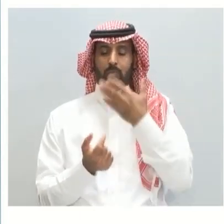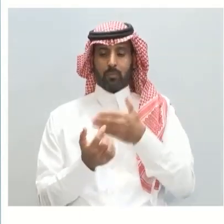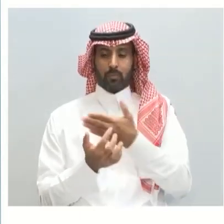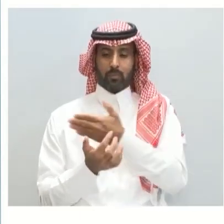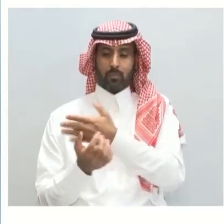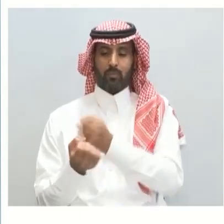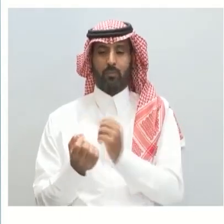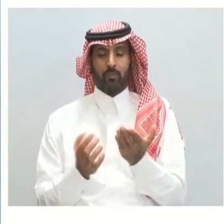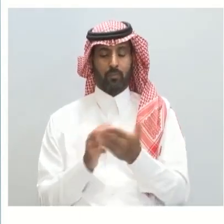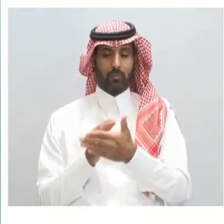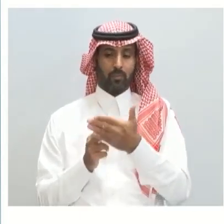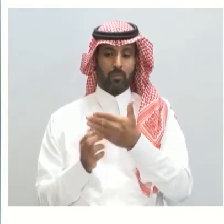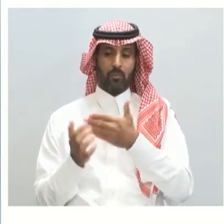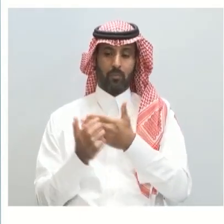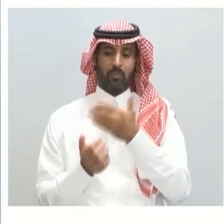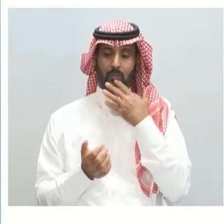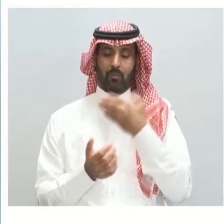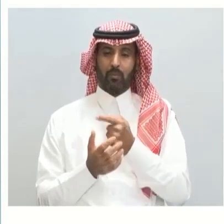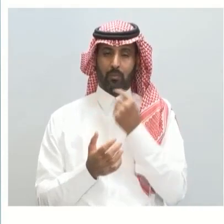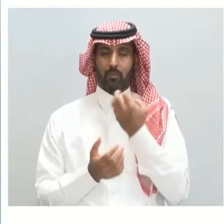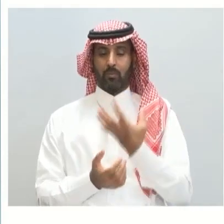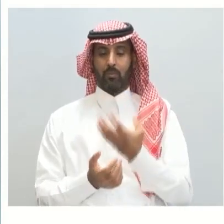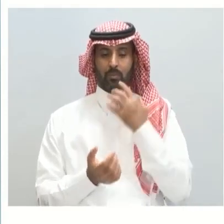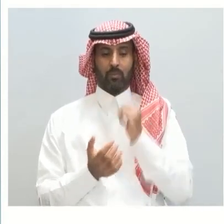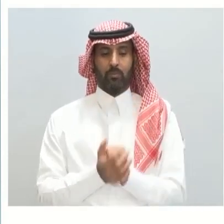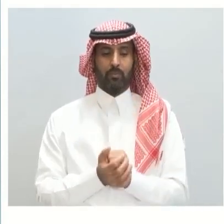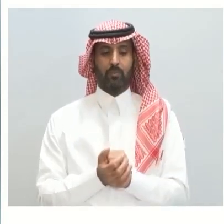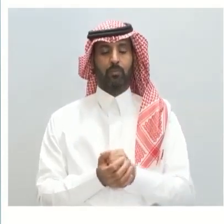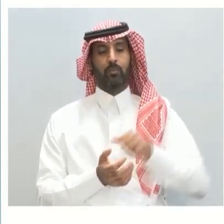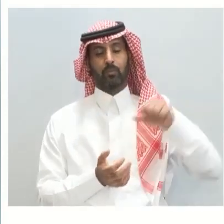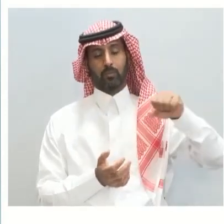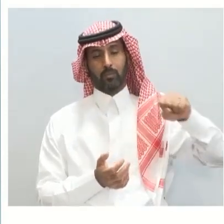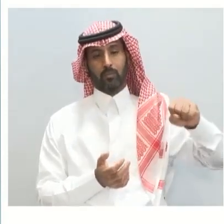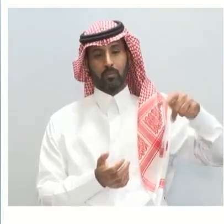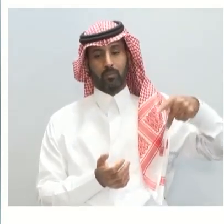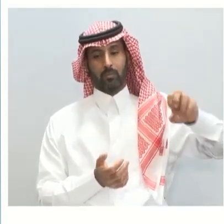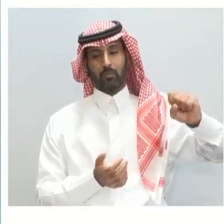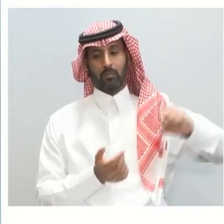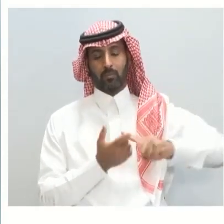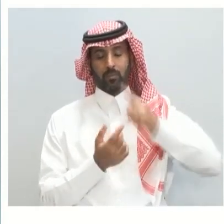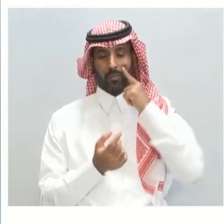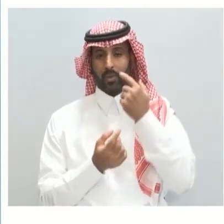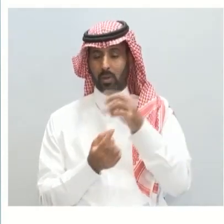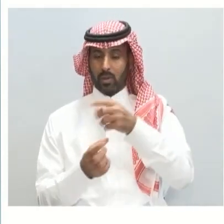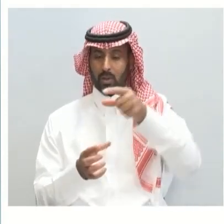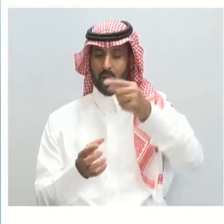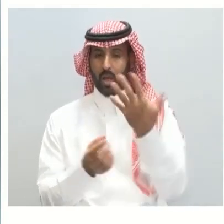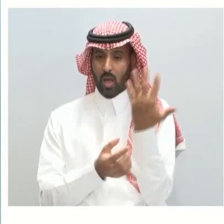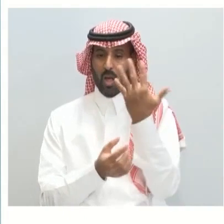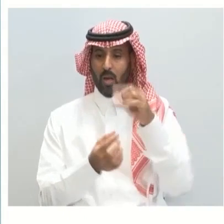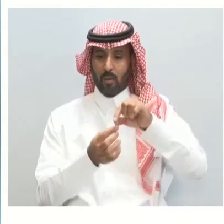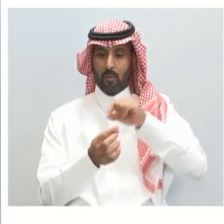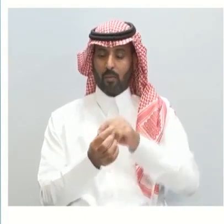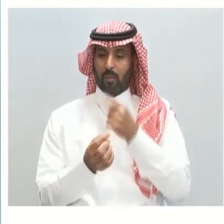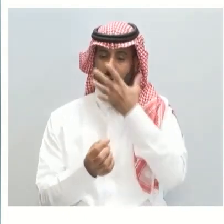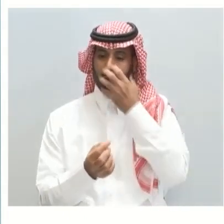obtaining oxygen from water. And also the word specimen here, something such as an animal or plant collected as an example